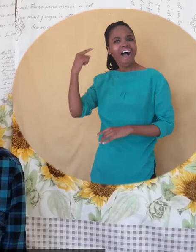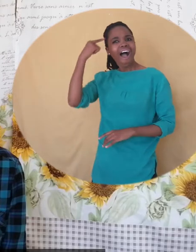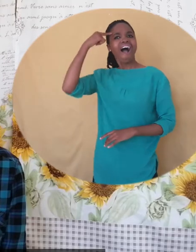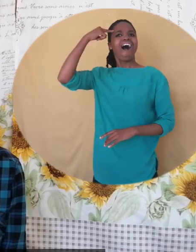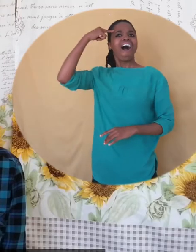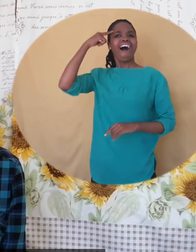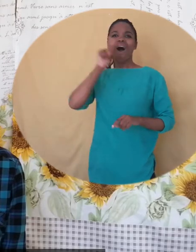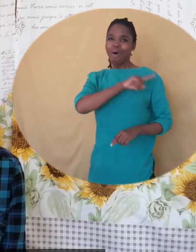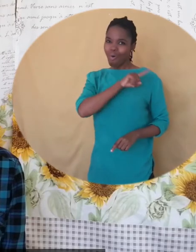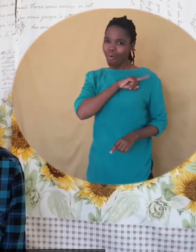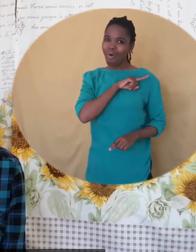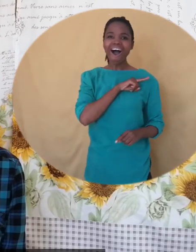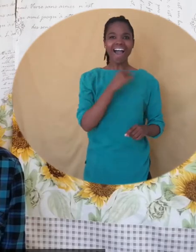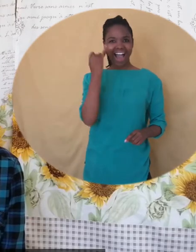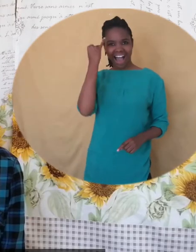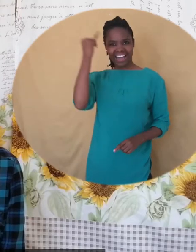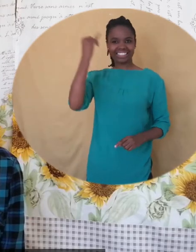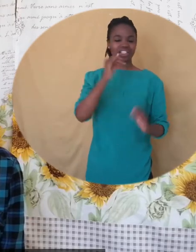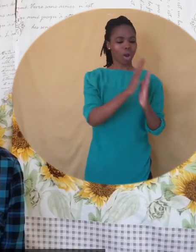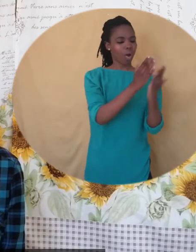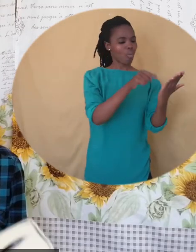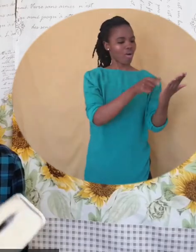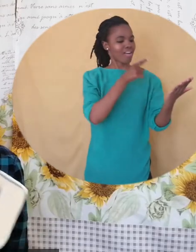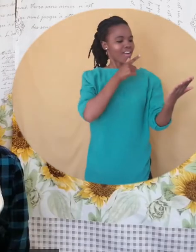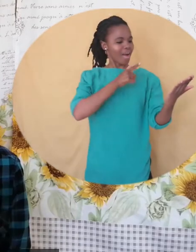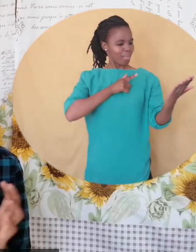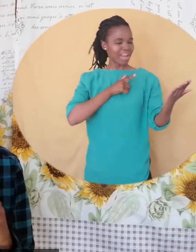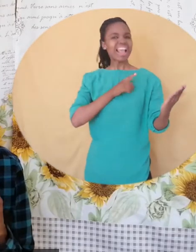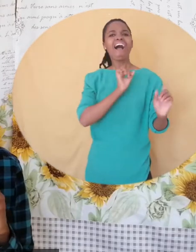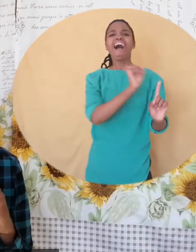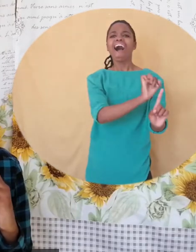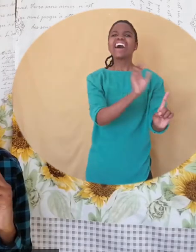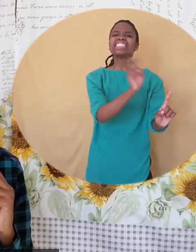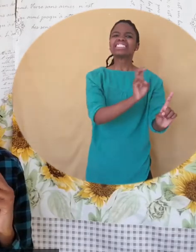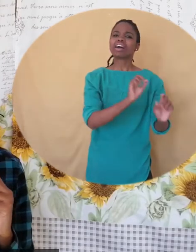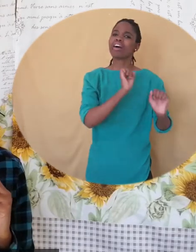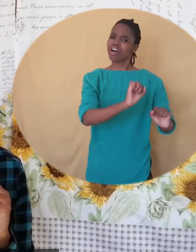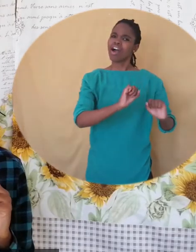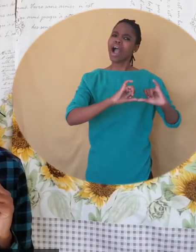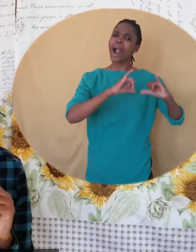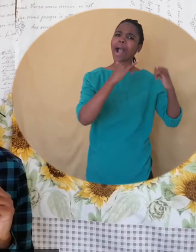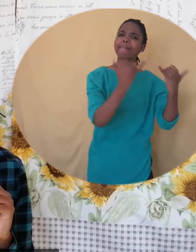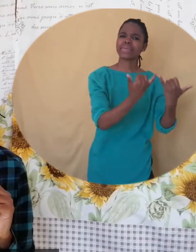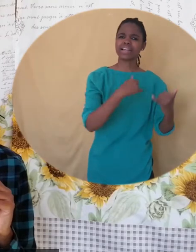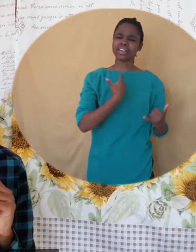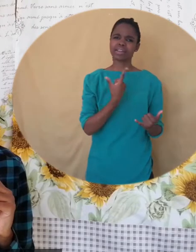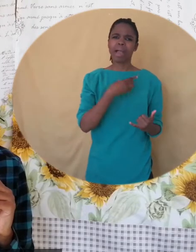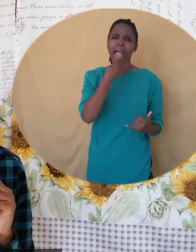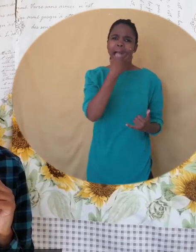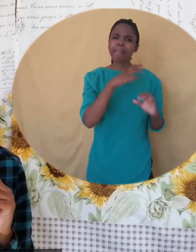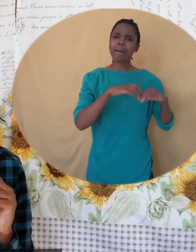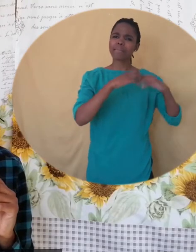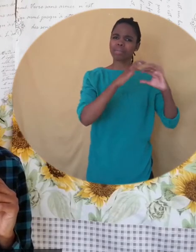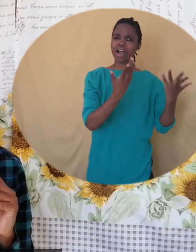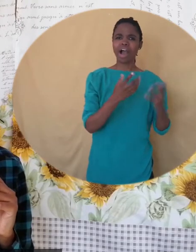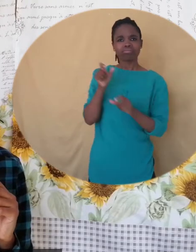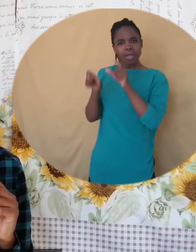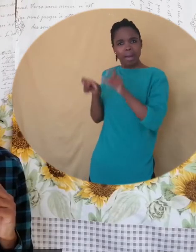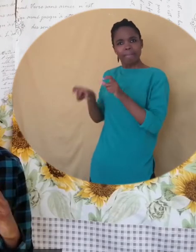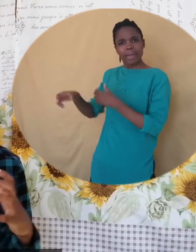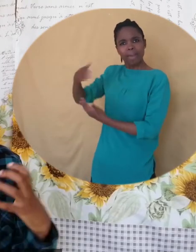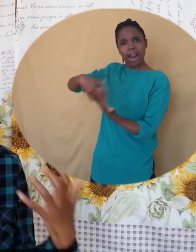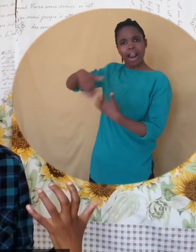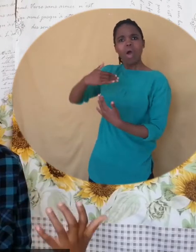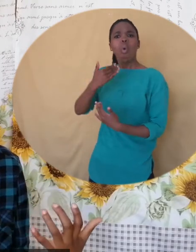was actually the one that inspired me for that episode. How did Steve Jobs build his empire? You know, who was he surrounding